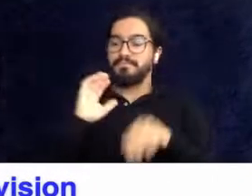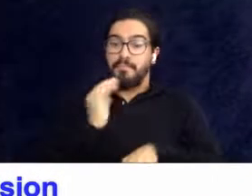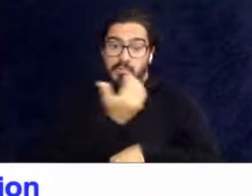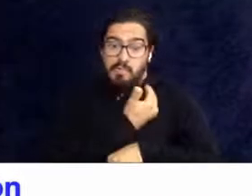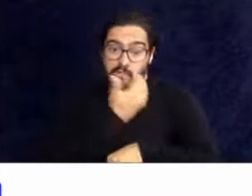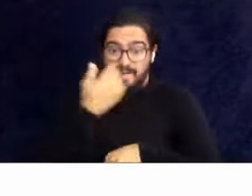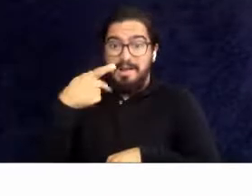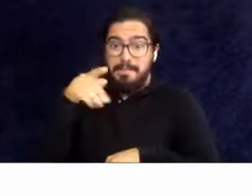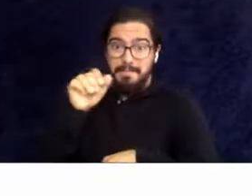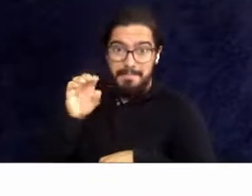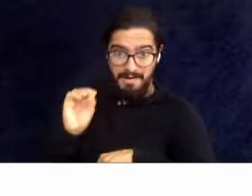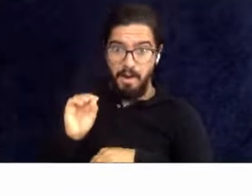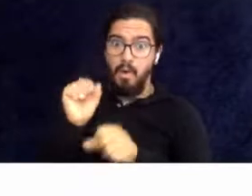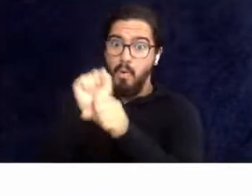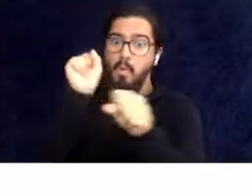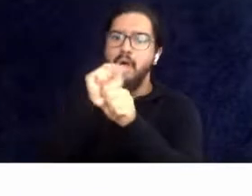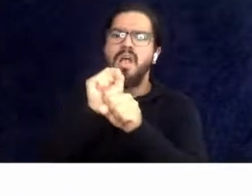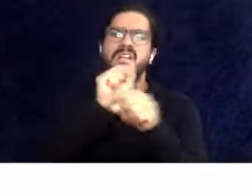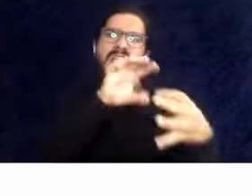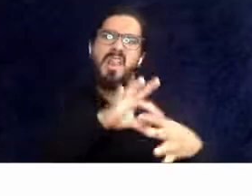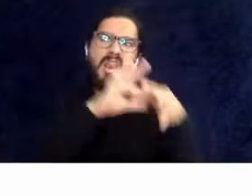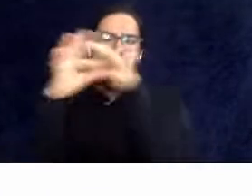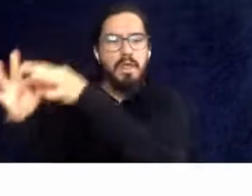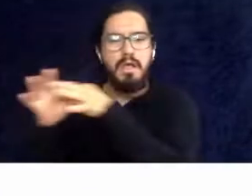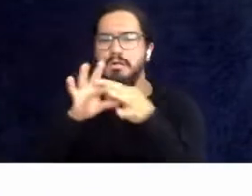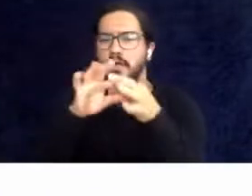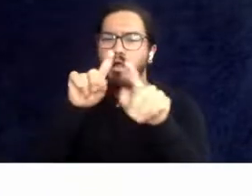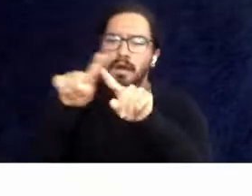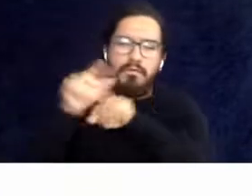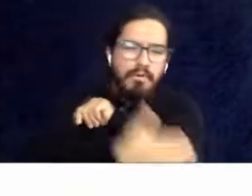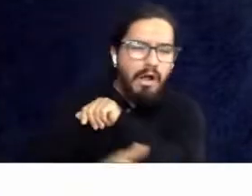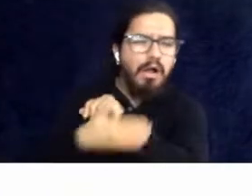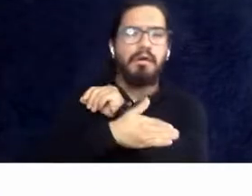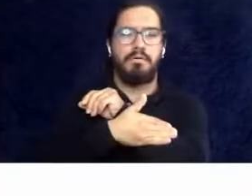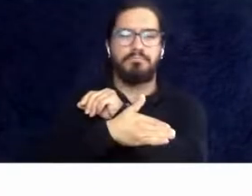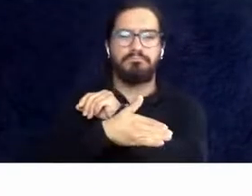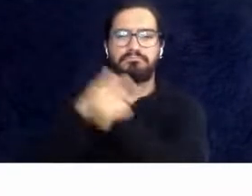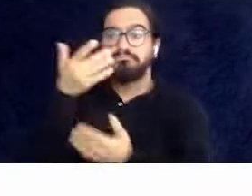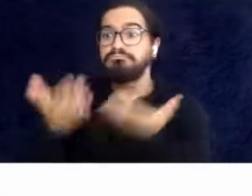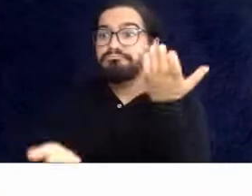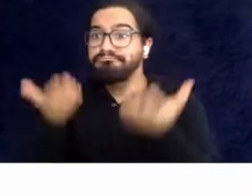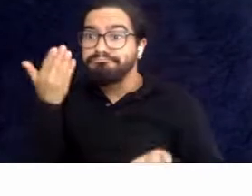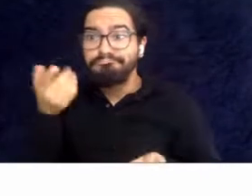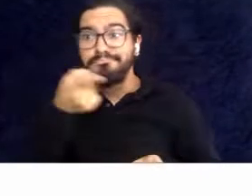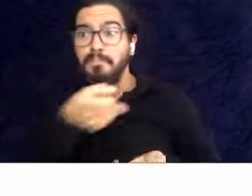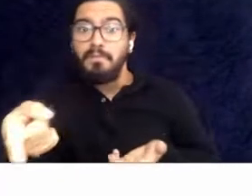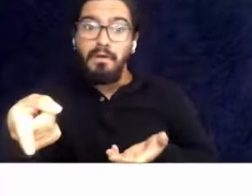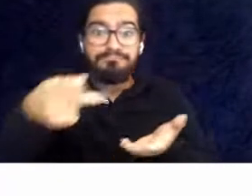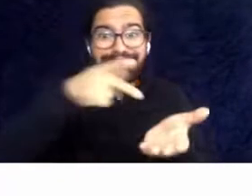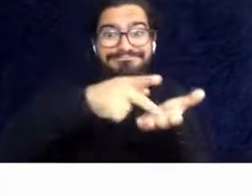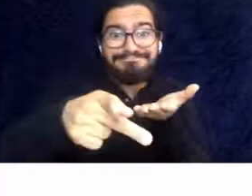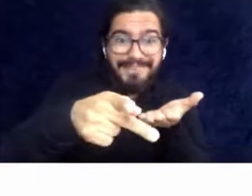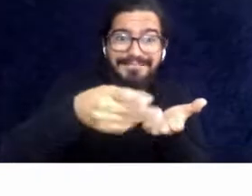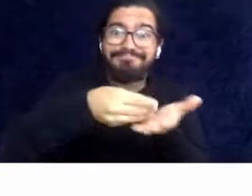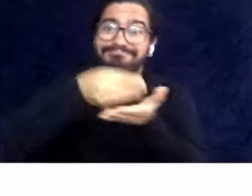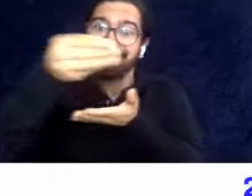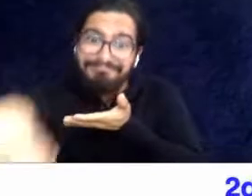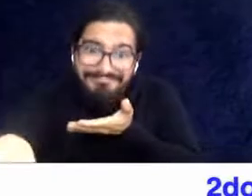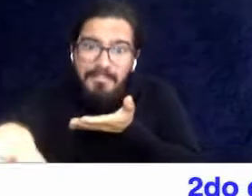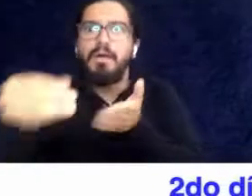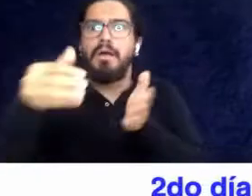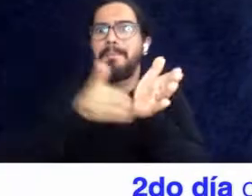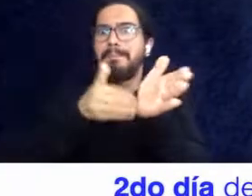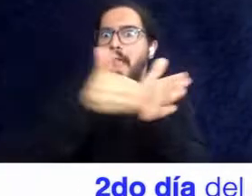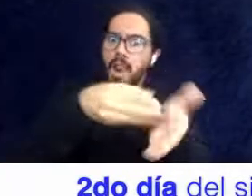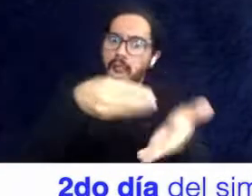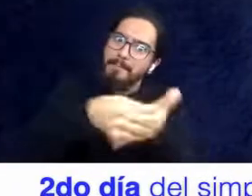partners to ensure that countries that might not be able to afford to put down billions or millions will